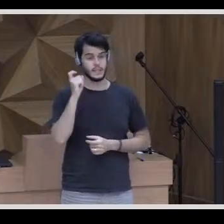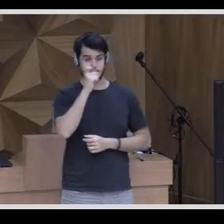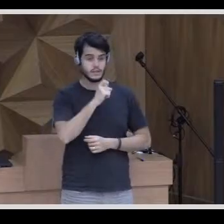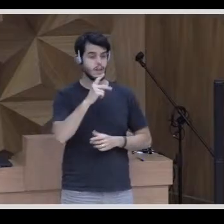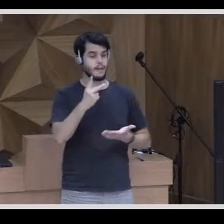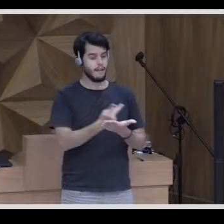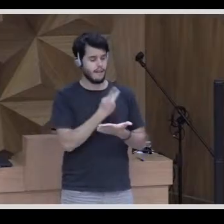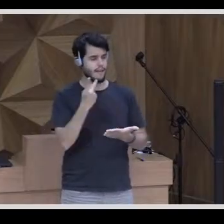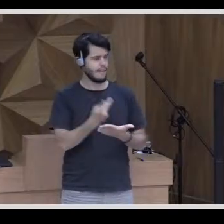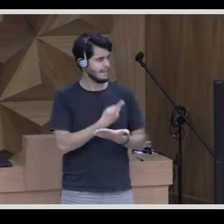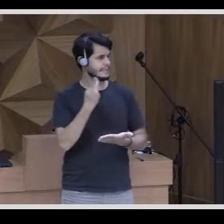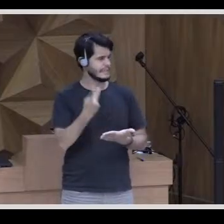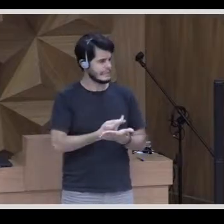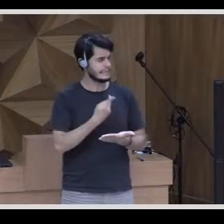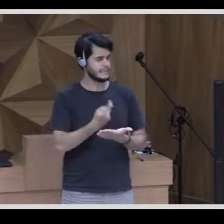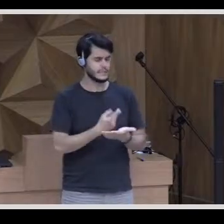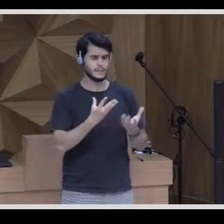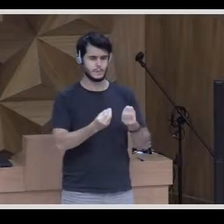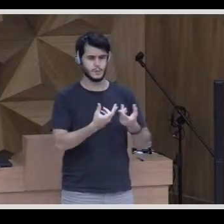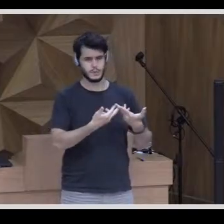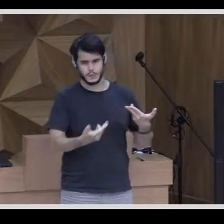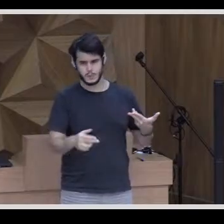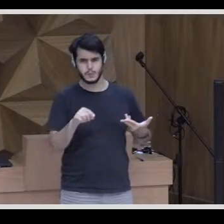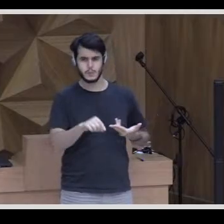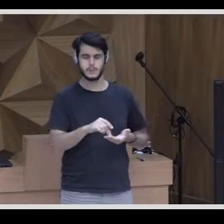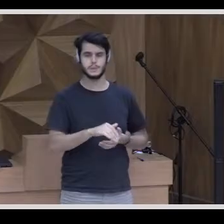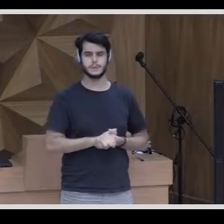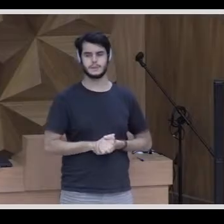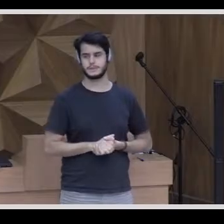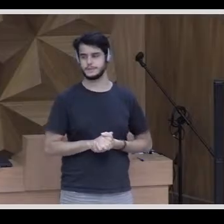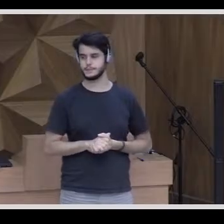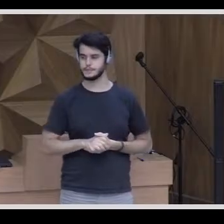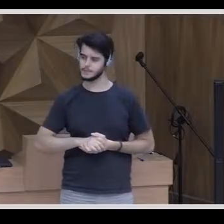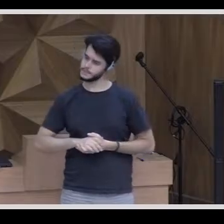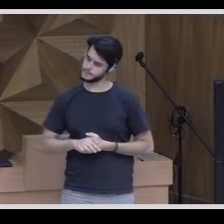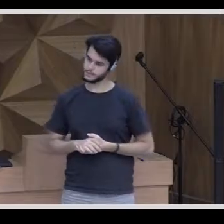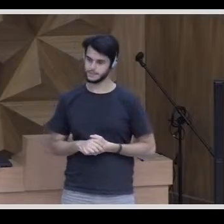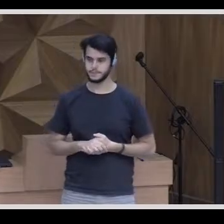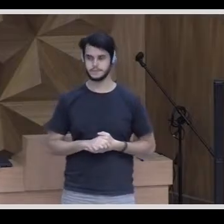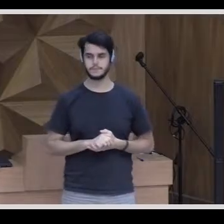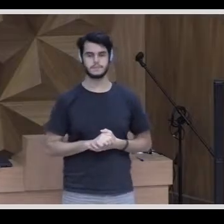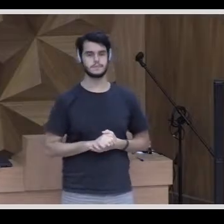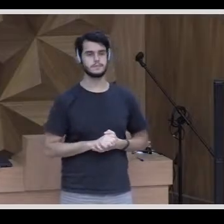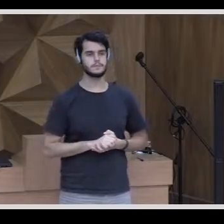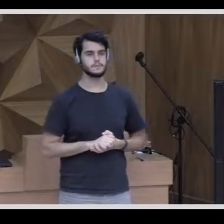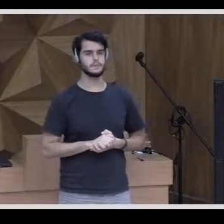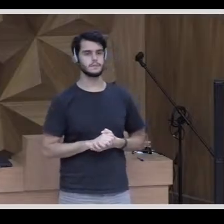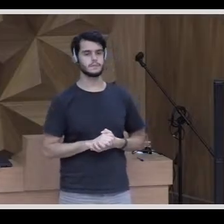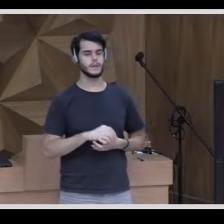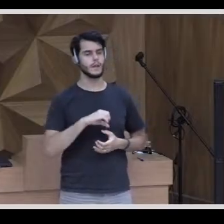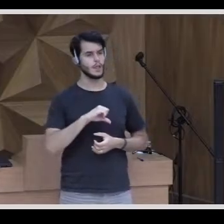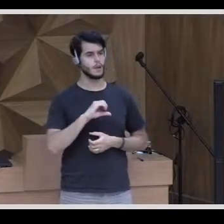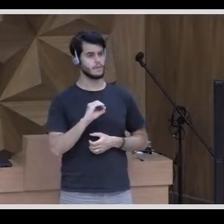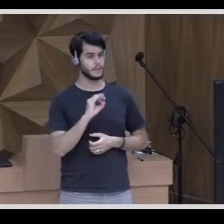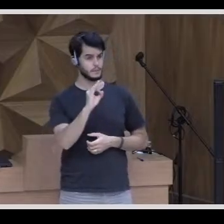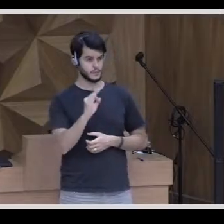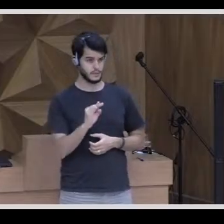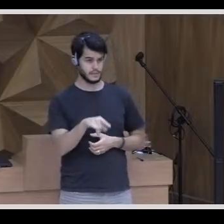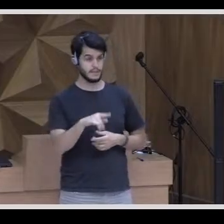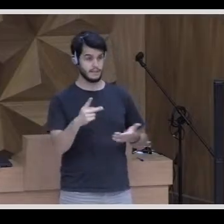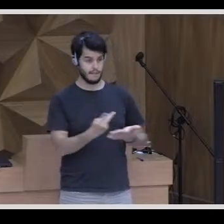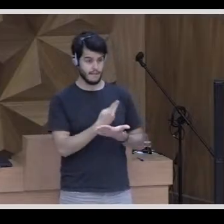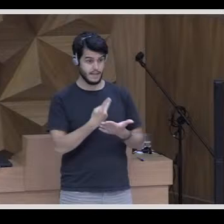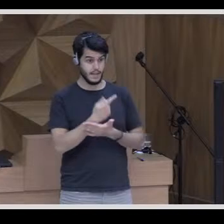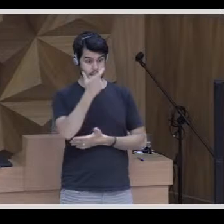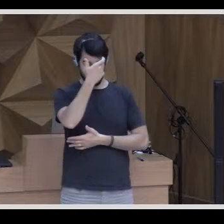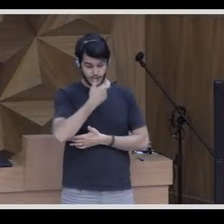the FDA in the US were recording, about 90% of those were being recorded as user errors.